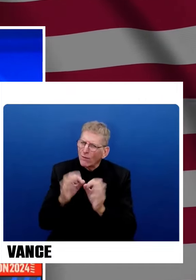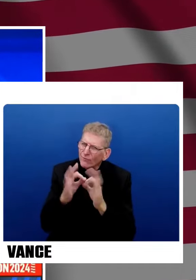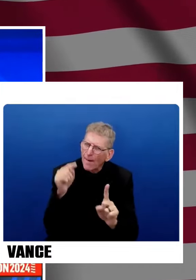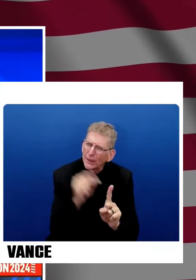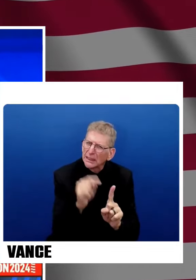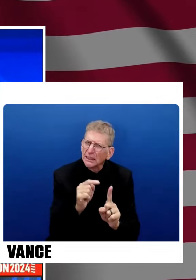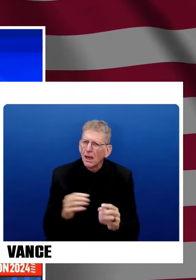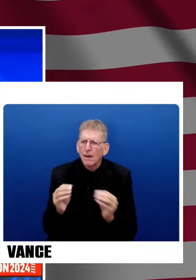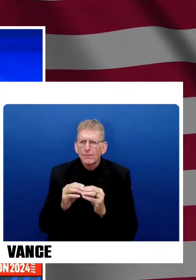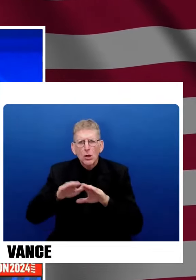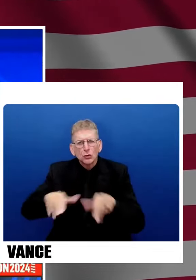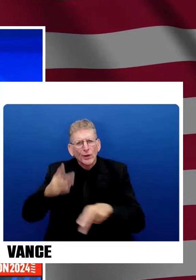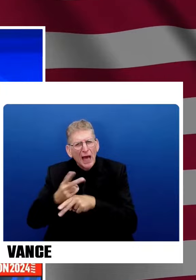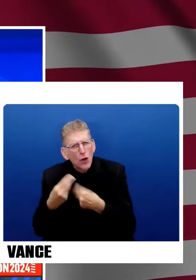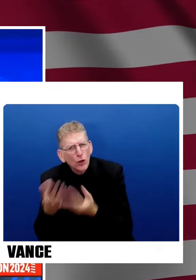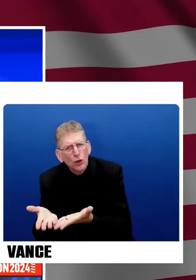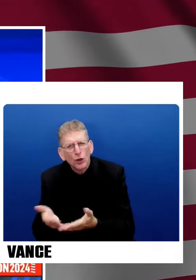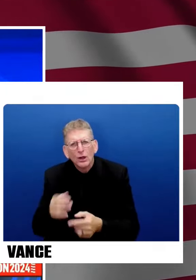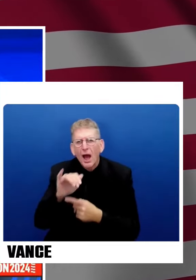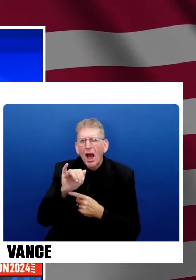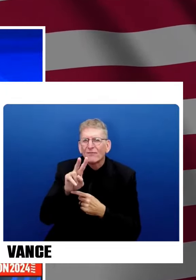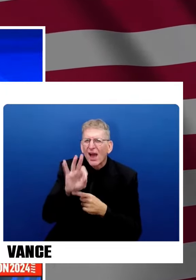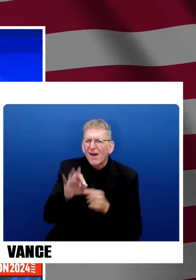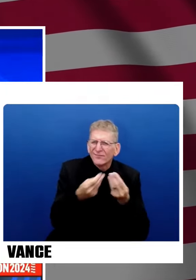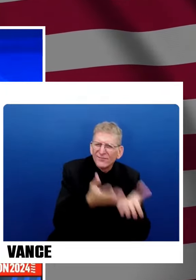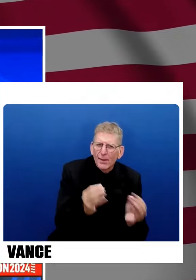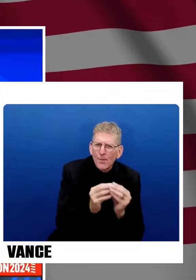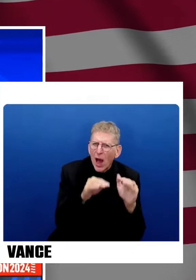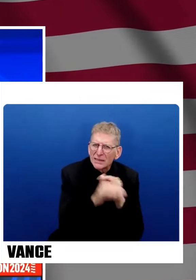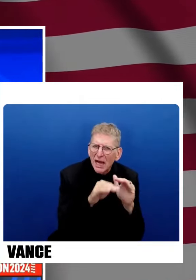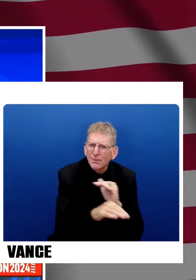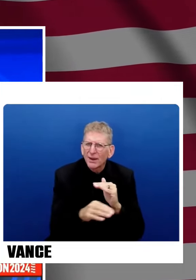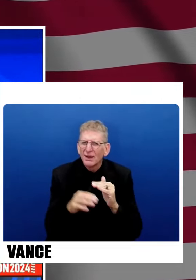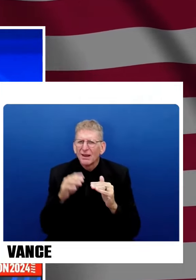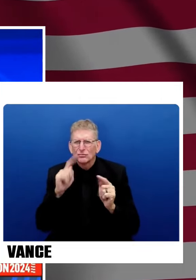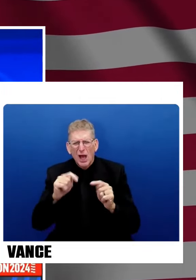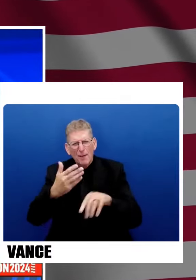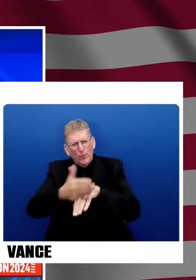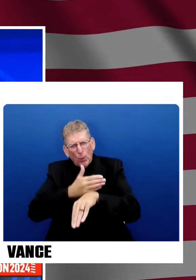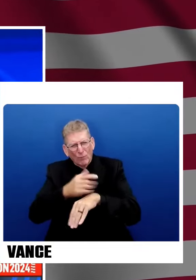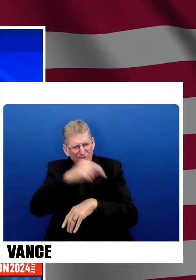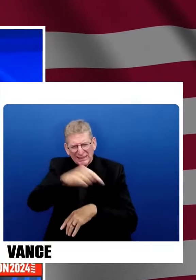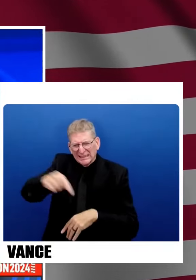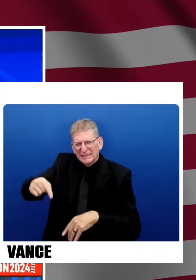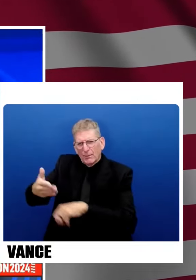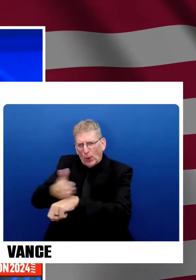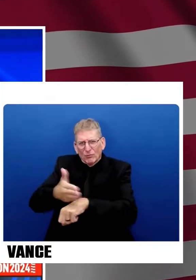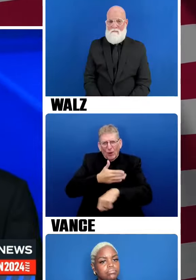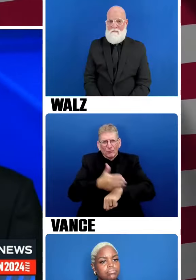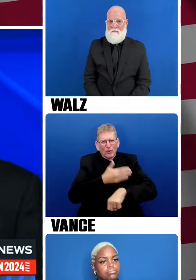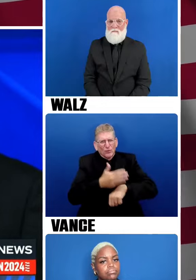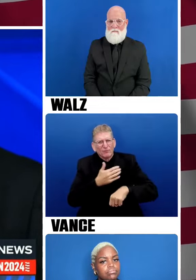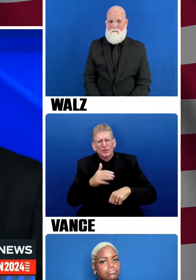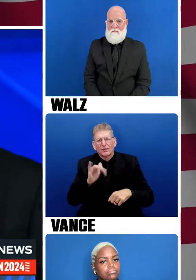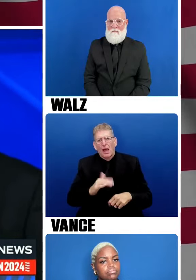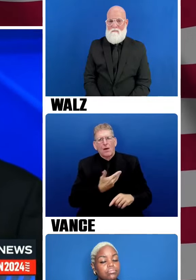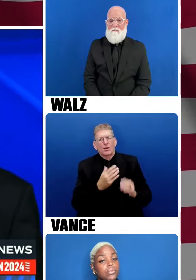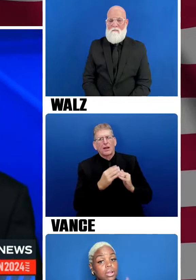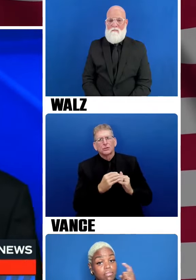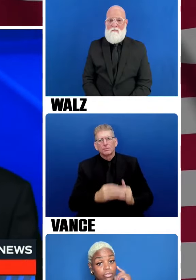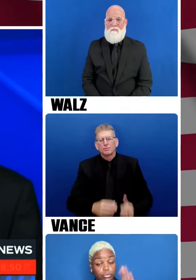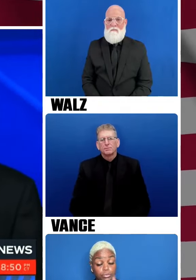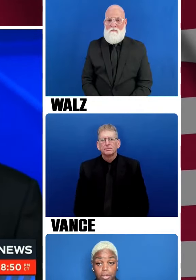accessible, because we've got to do a better job at that. And that's what real leadership is. Governor, your response. Well, I'm going to respond on the pro-abortion piece